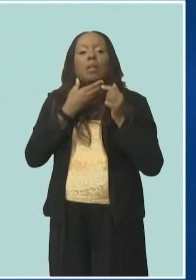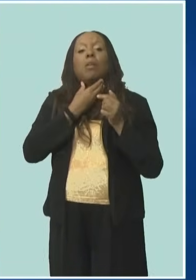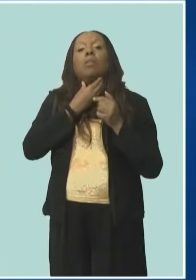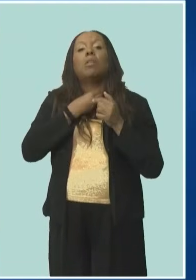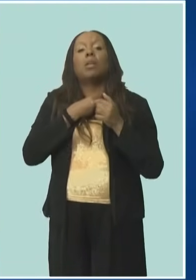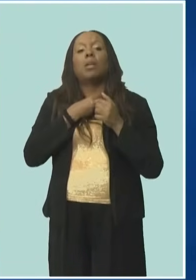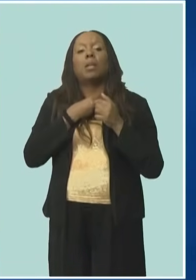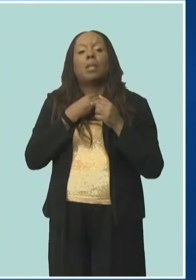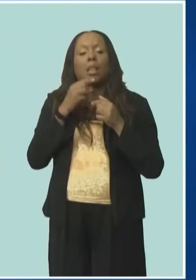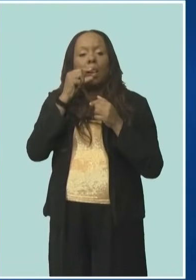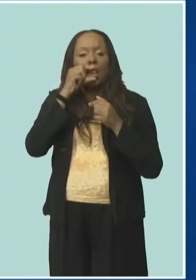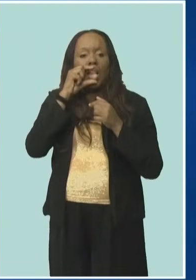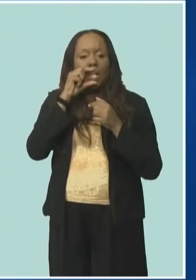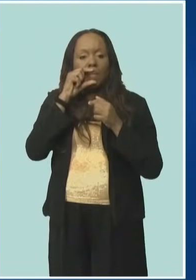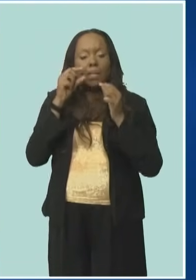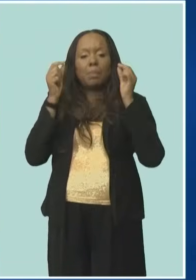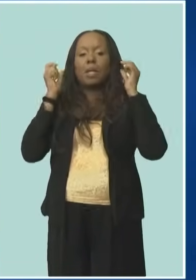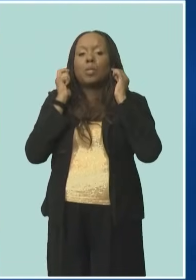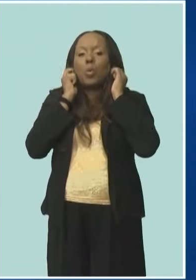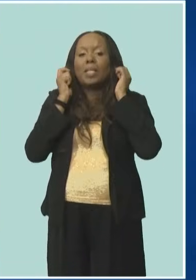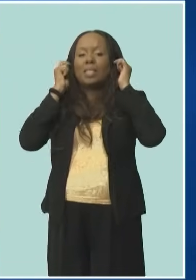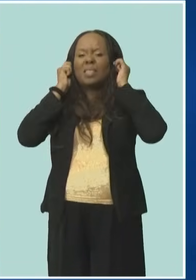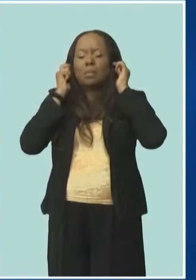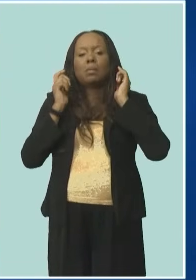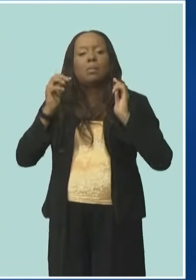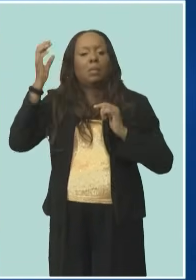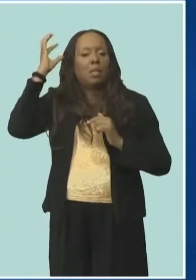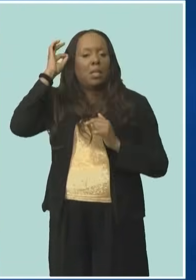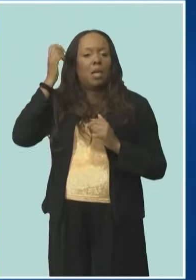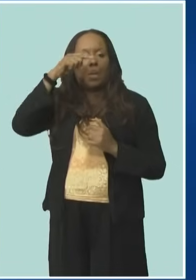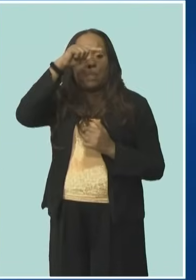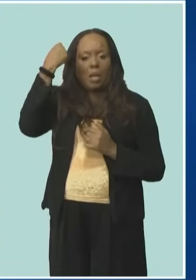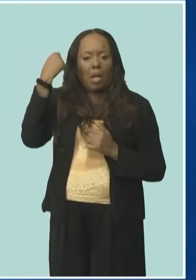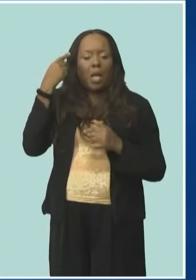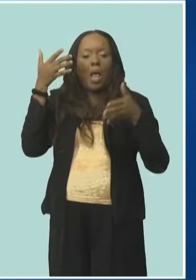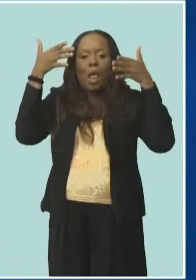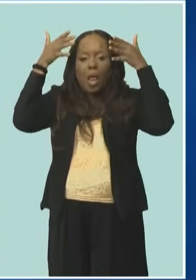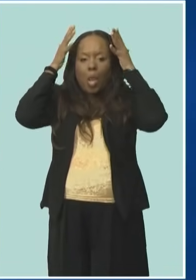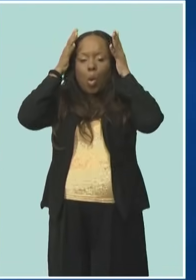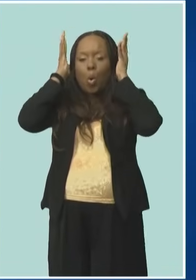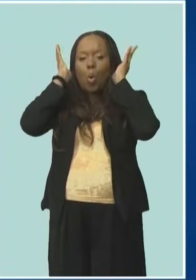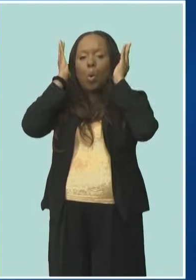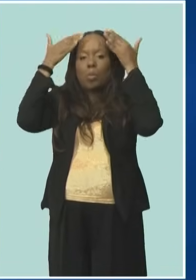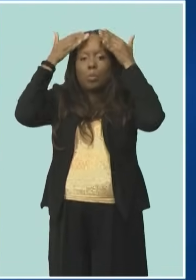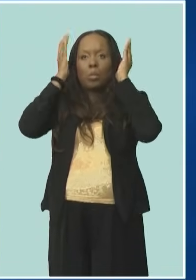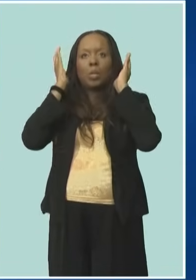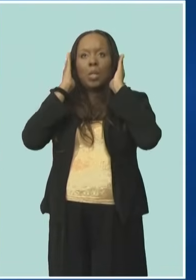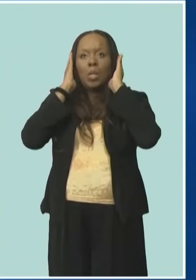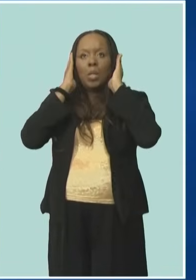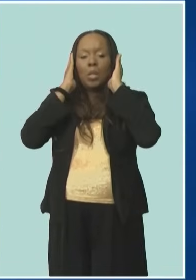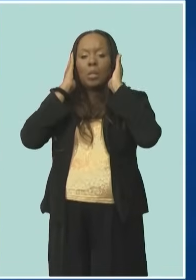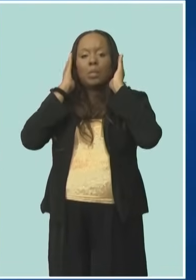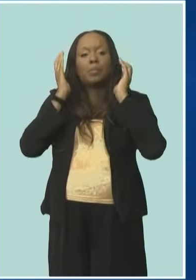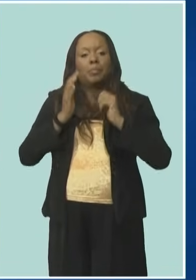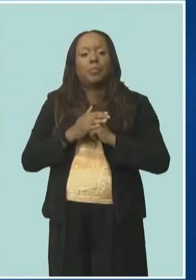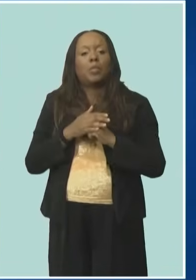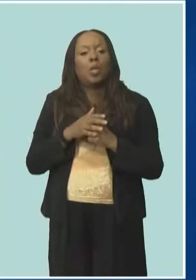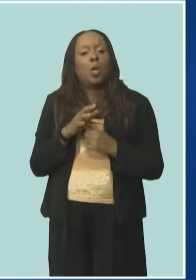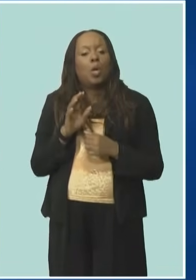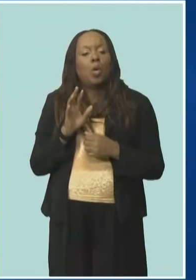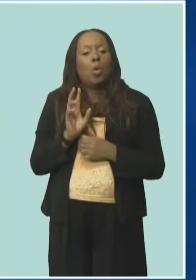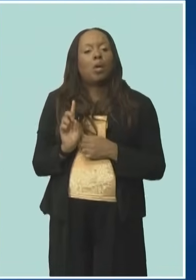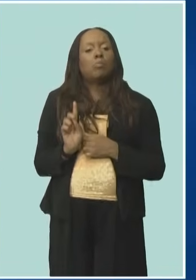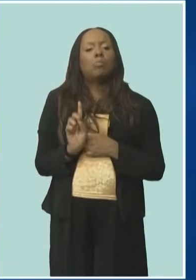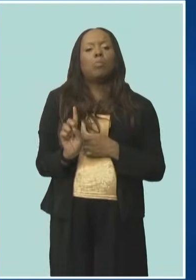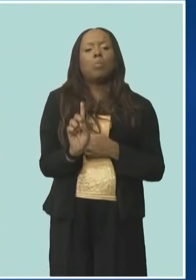pierced twice. Her hair is black and is worn in a low-cut pixie style. She walks with an erect appearance and is